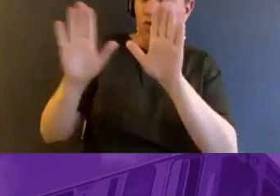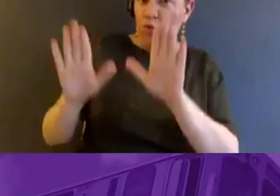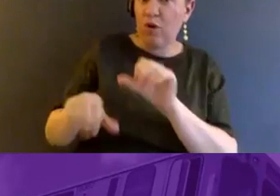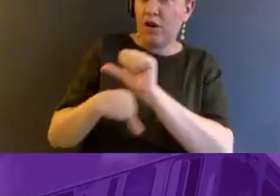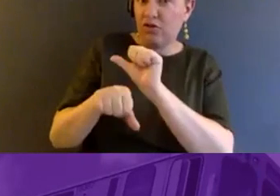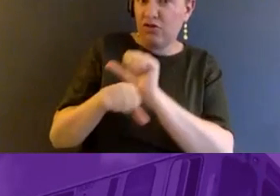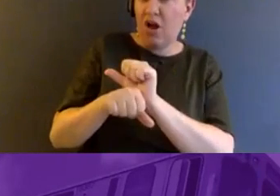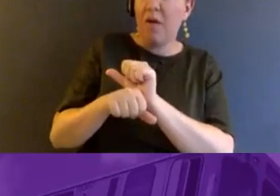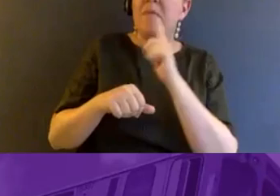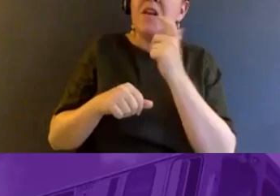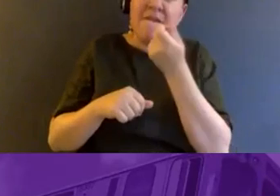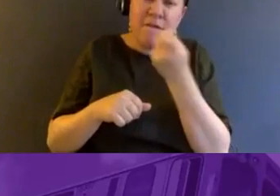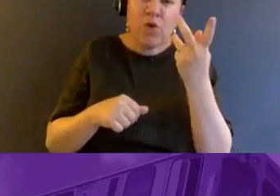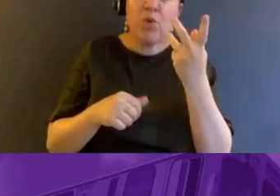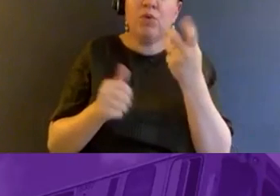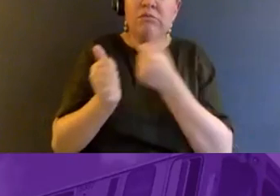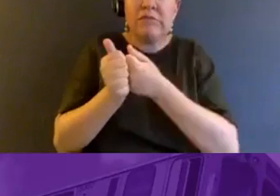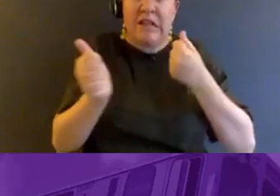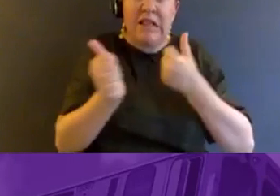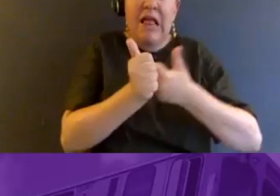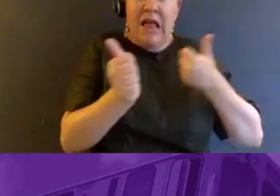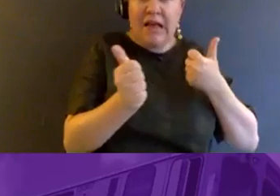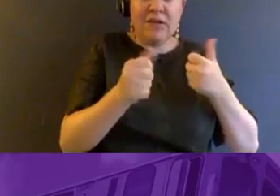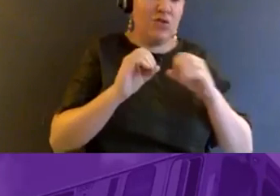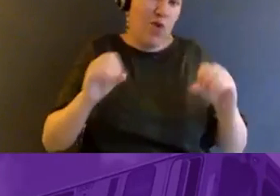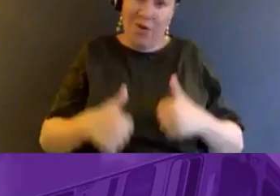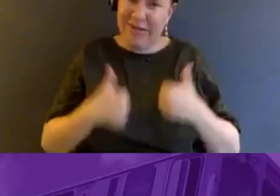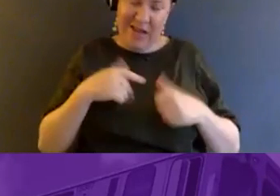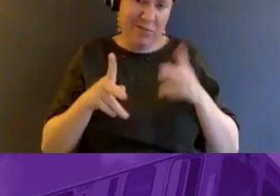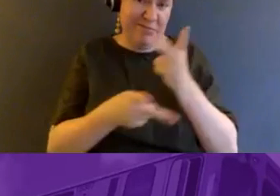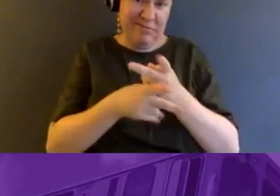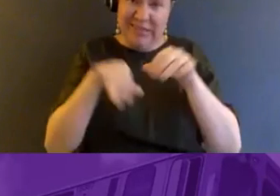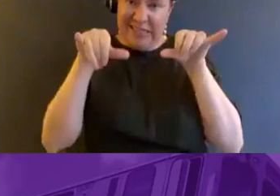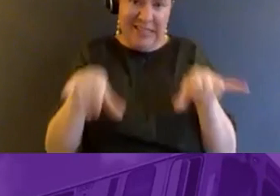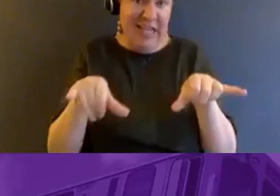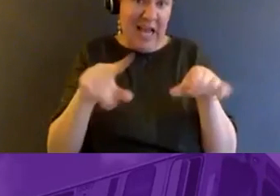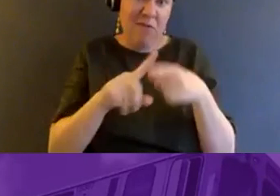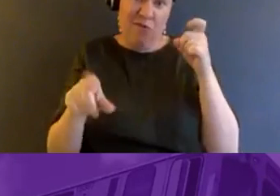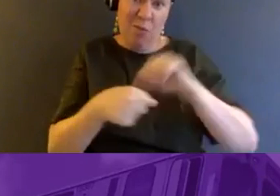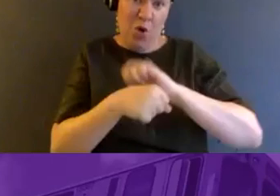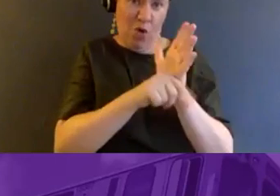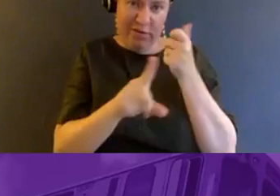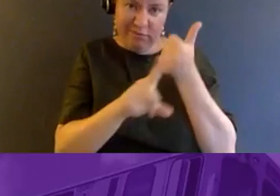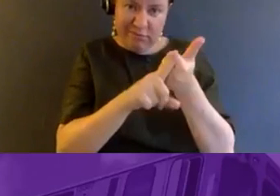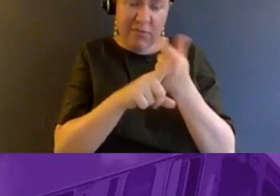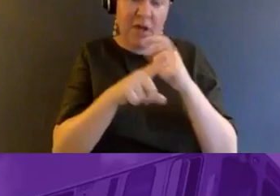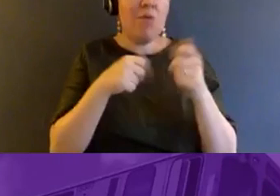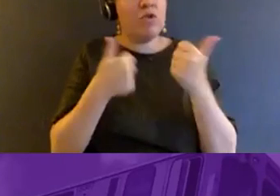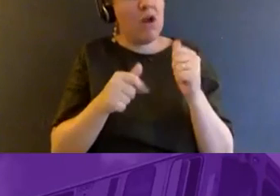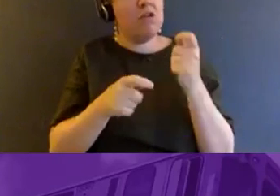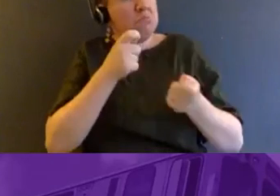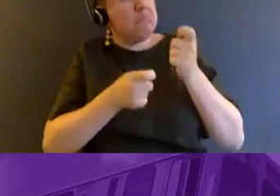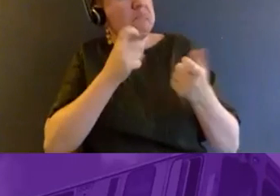delays. I mean, there have been some for sure, right? No one's life has remained the same, but we've tried to adapt to it.